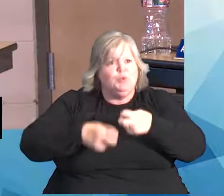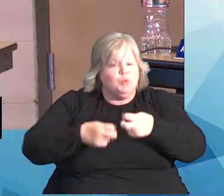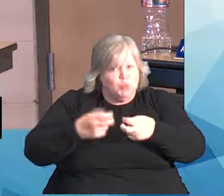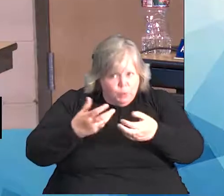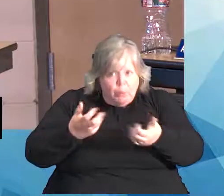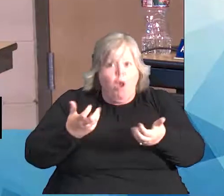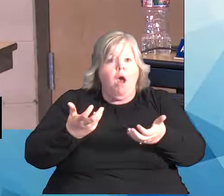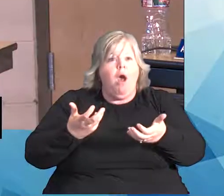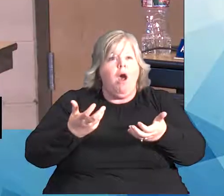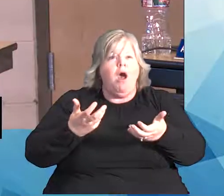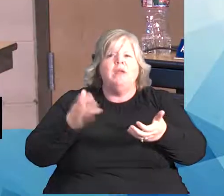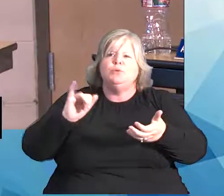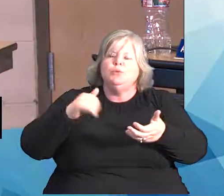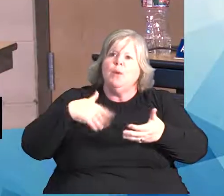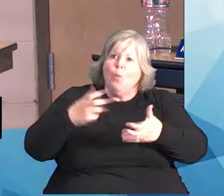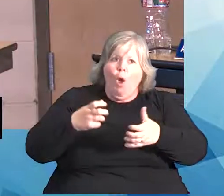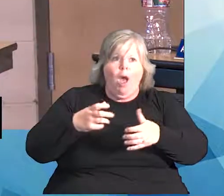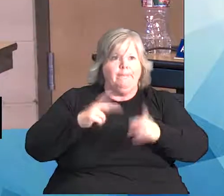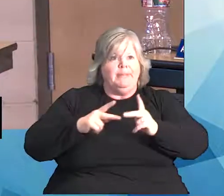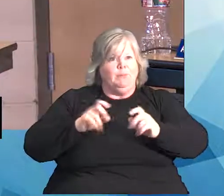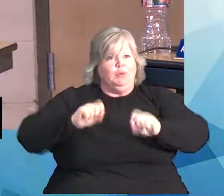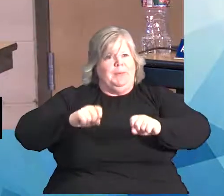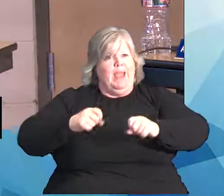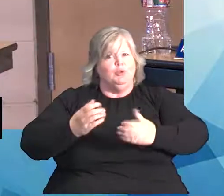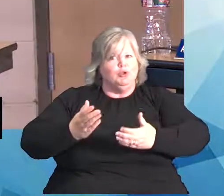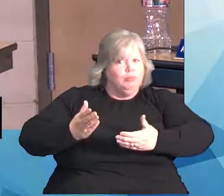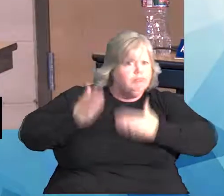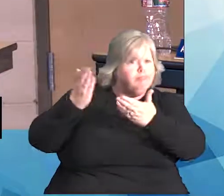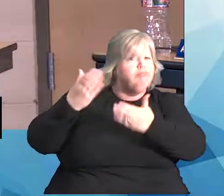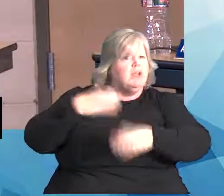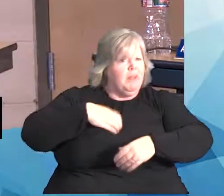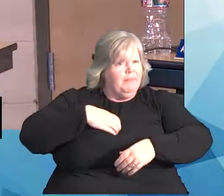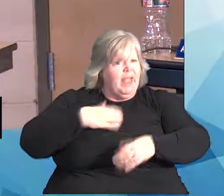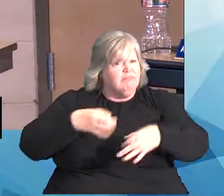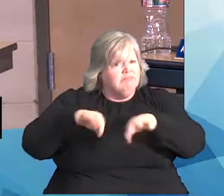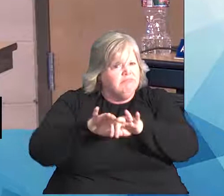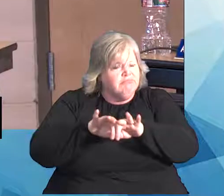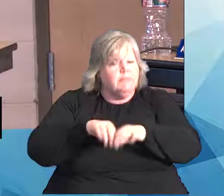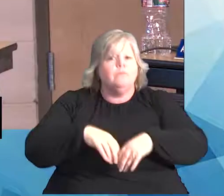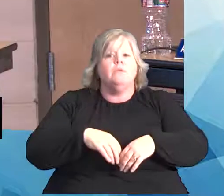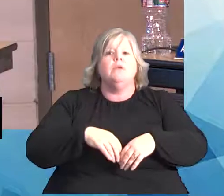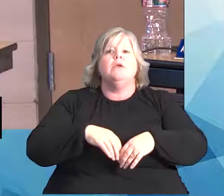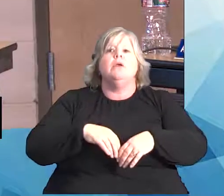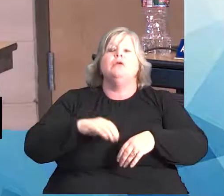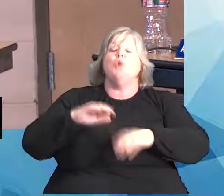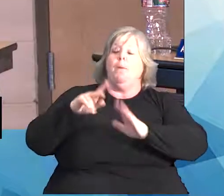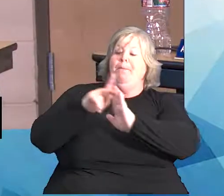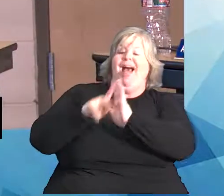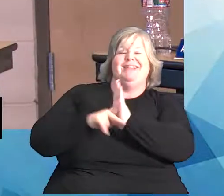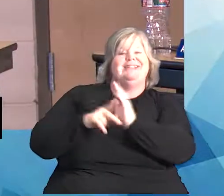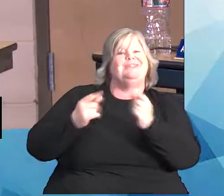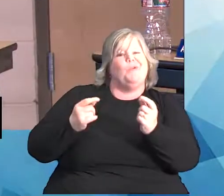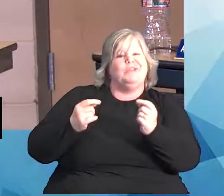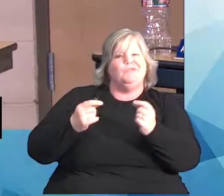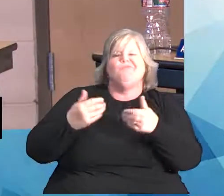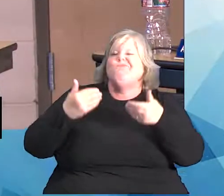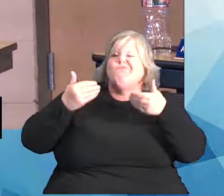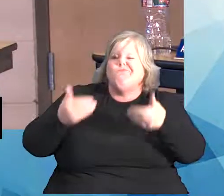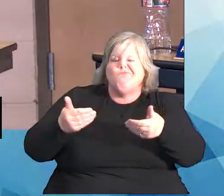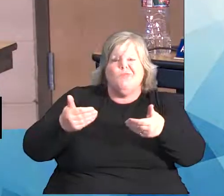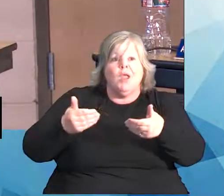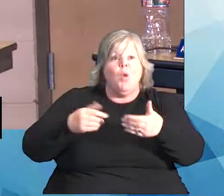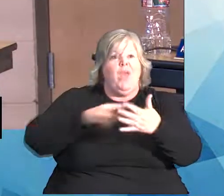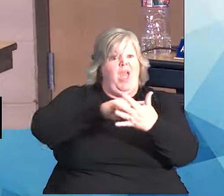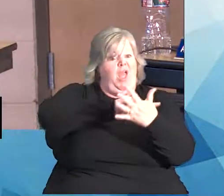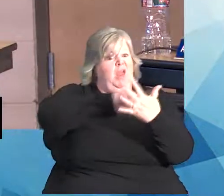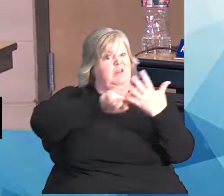and raise them in a way that we can manage them. So what we did from the policy level is we consolidated those 9 or